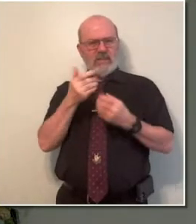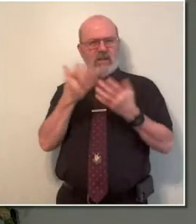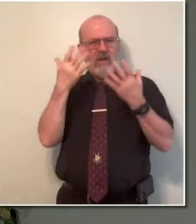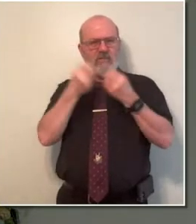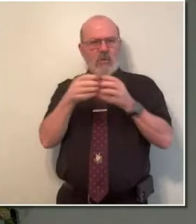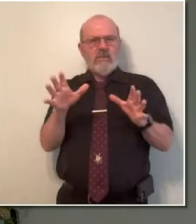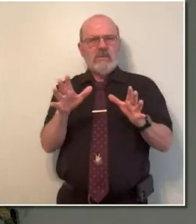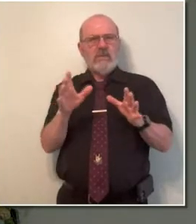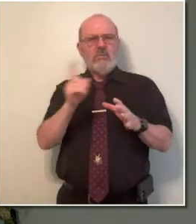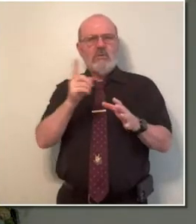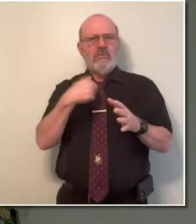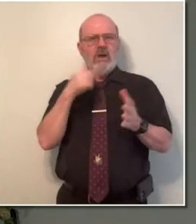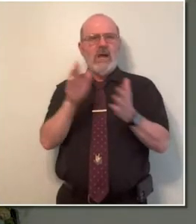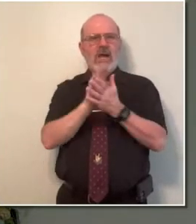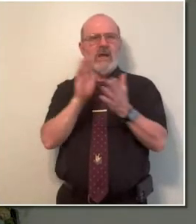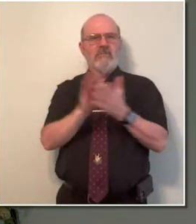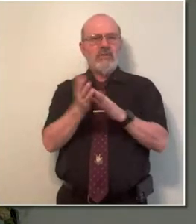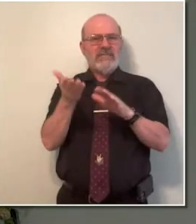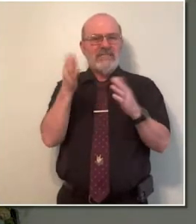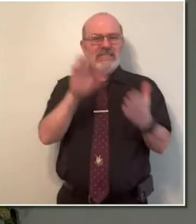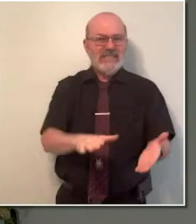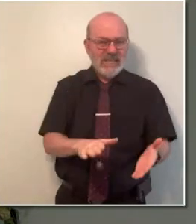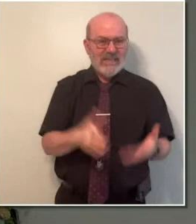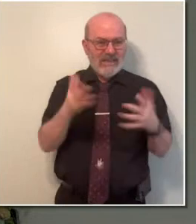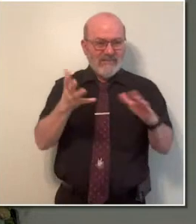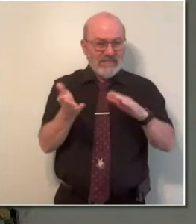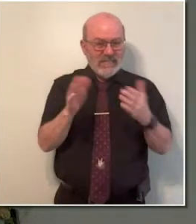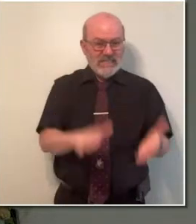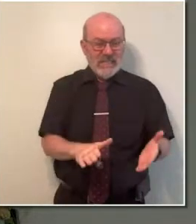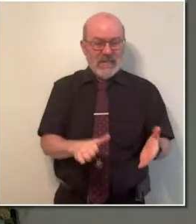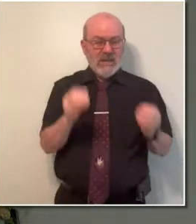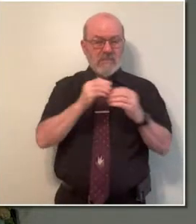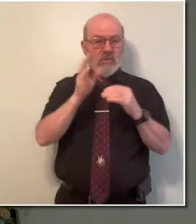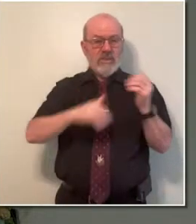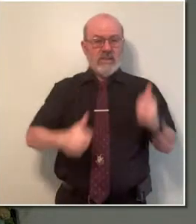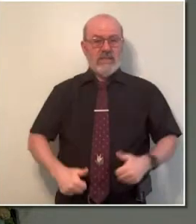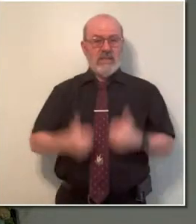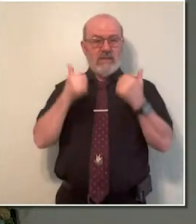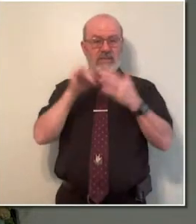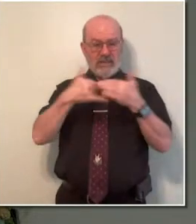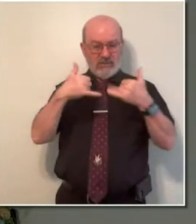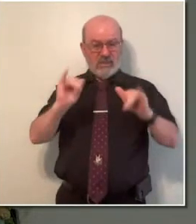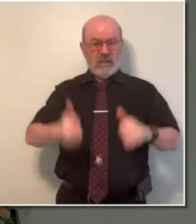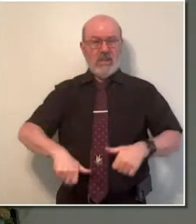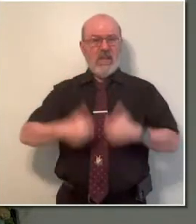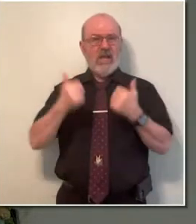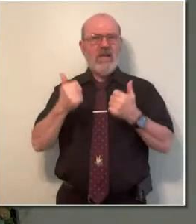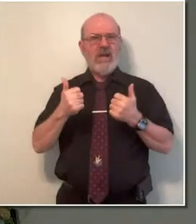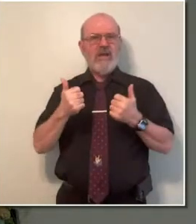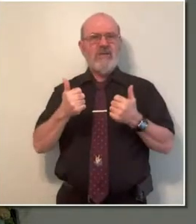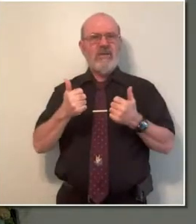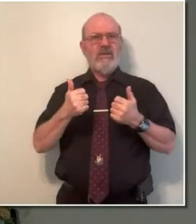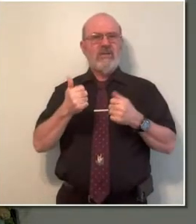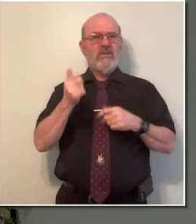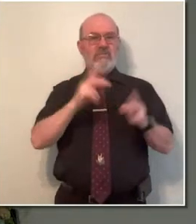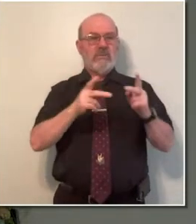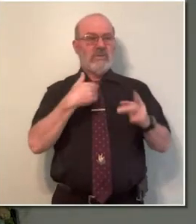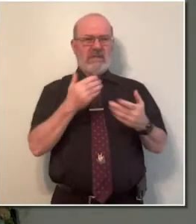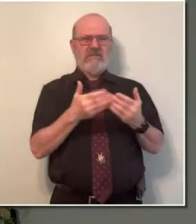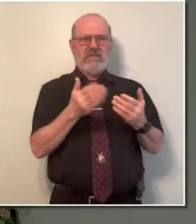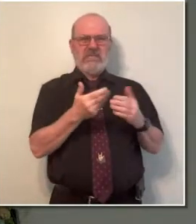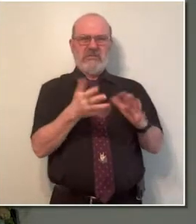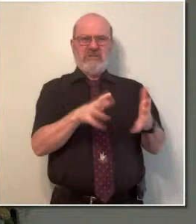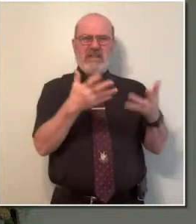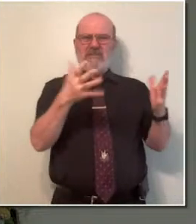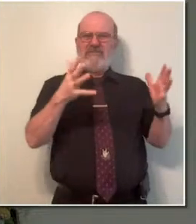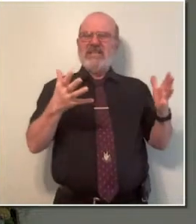Wherefore, I praised the dead, which are already dead, more than the living, which are yet alive. He's like, those guys, they have it easy. They're already gone.